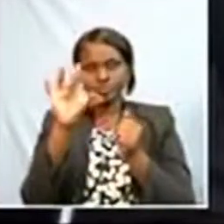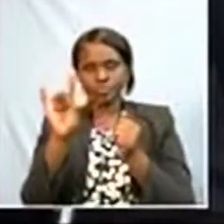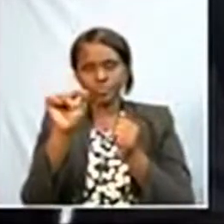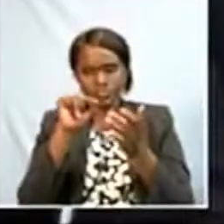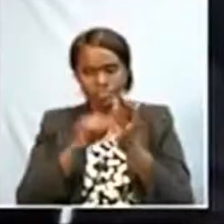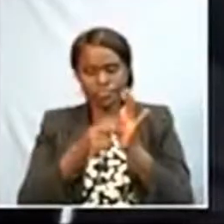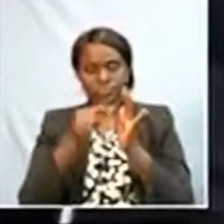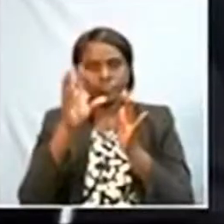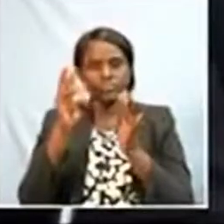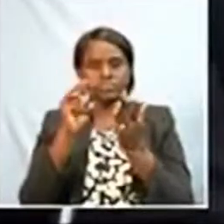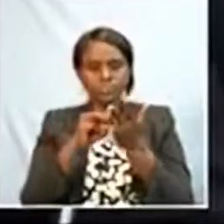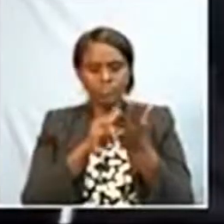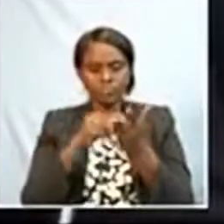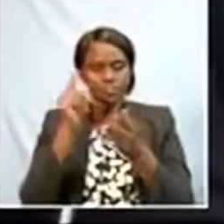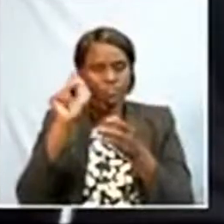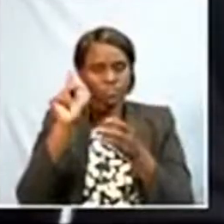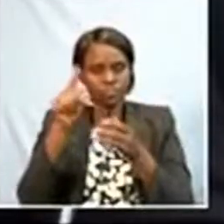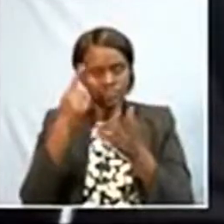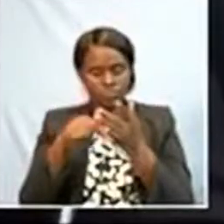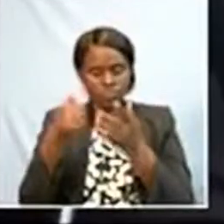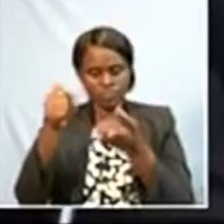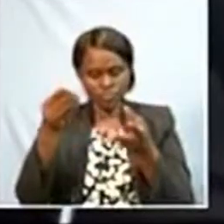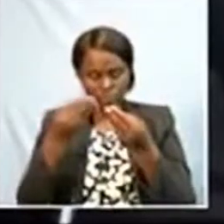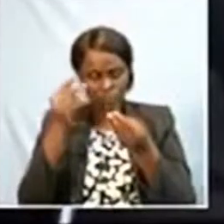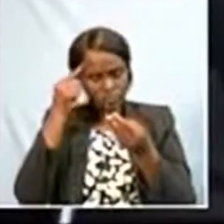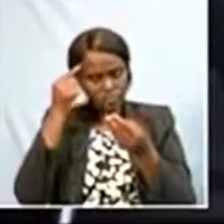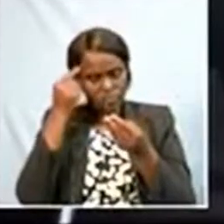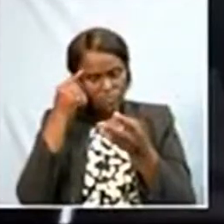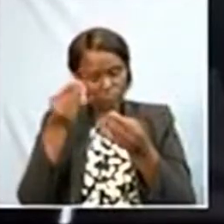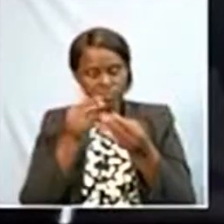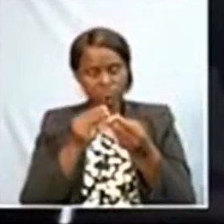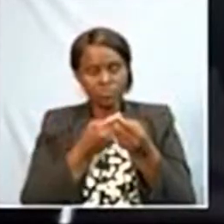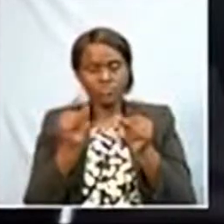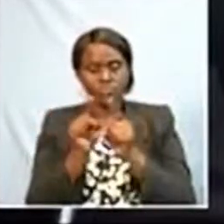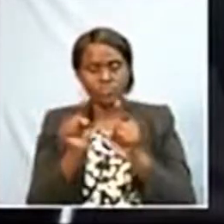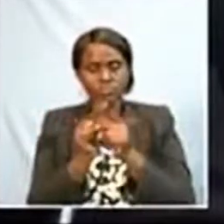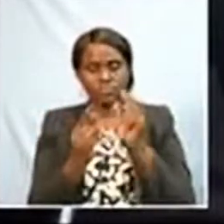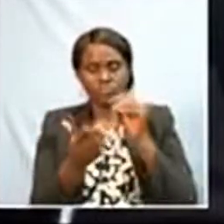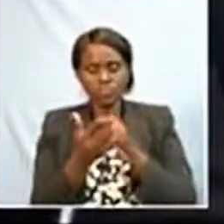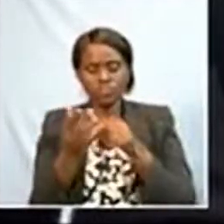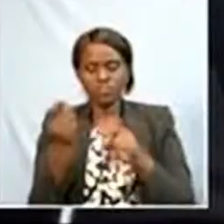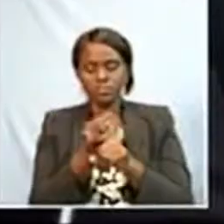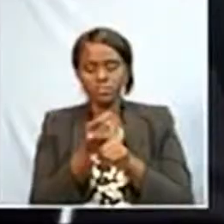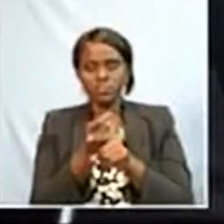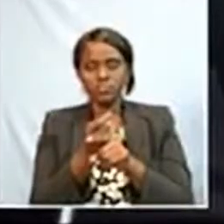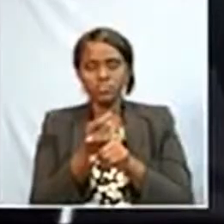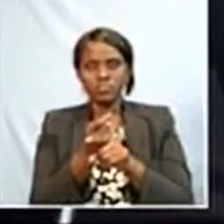28.6 million kwacha that government gave us. And from the